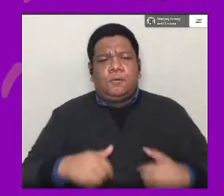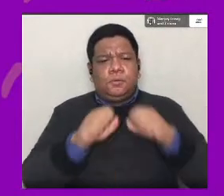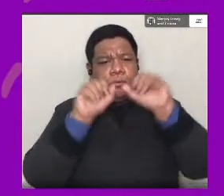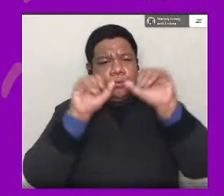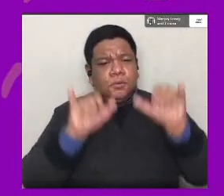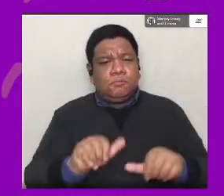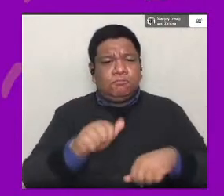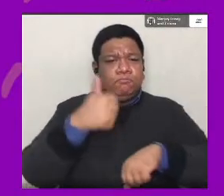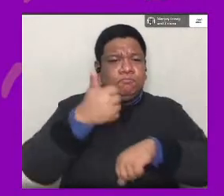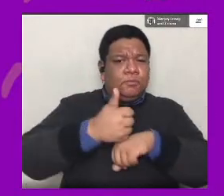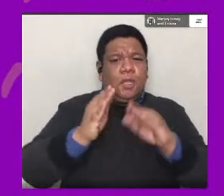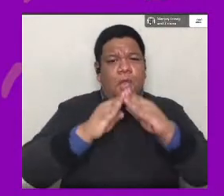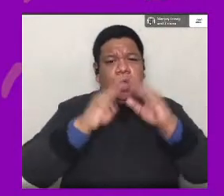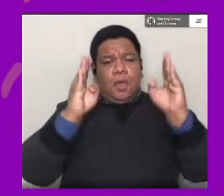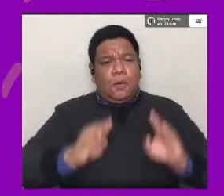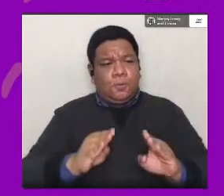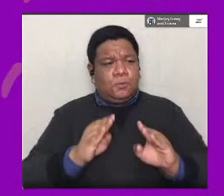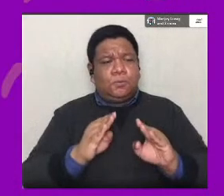systems